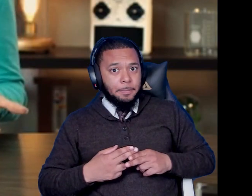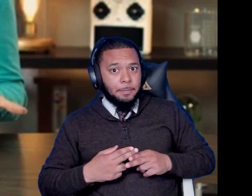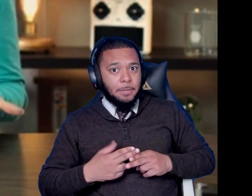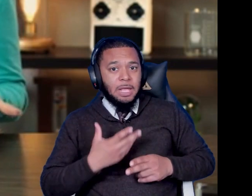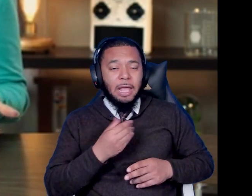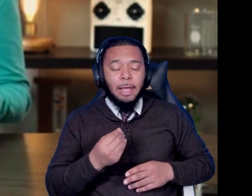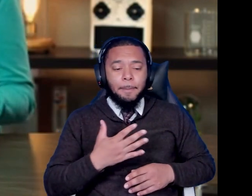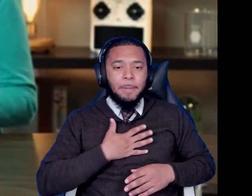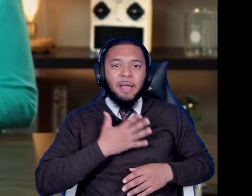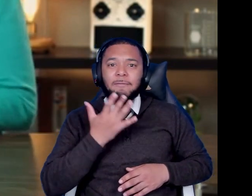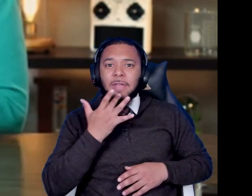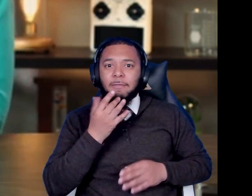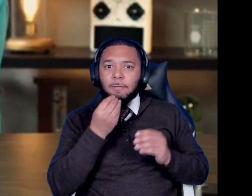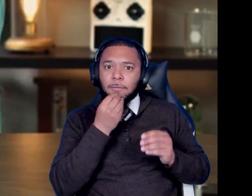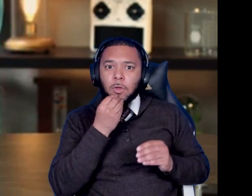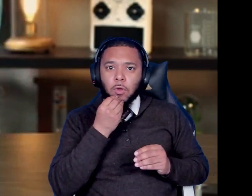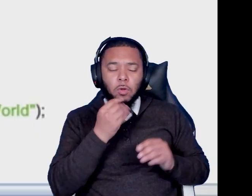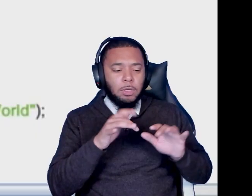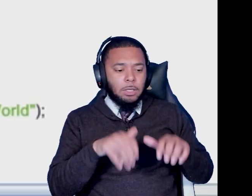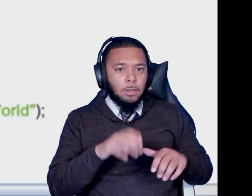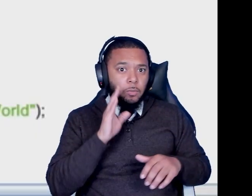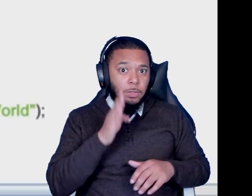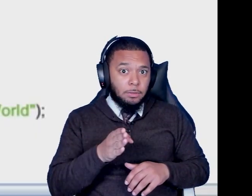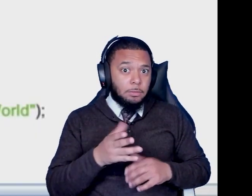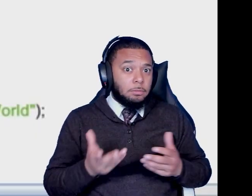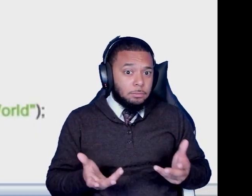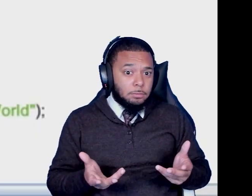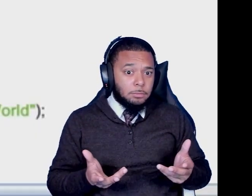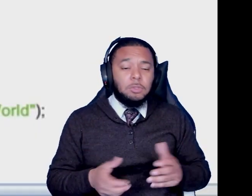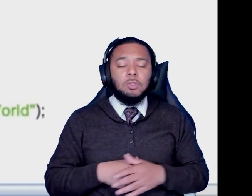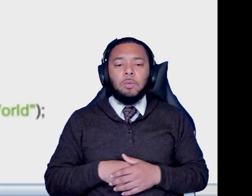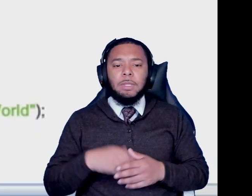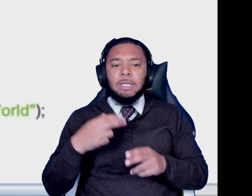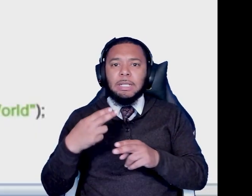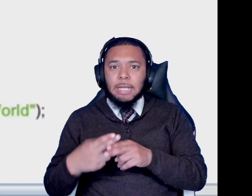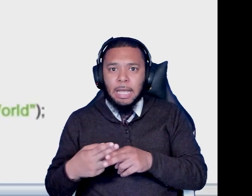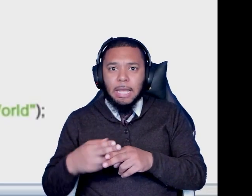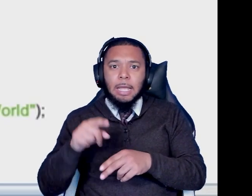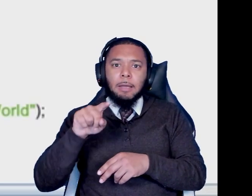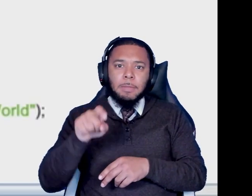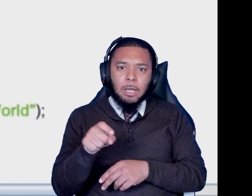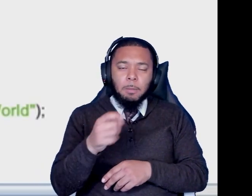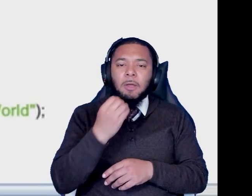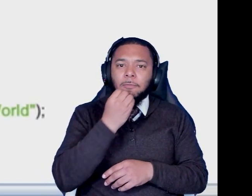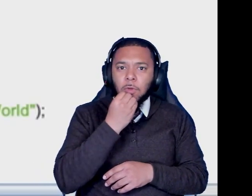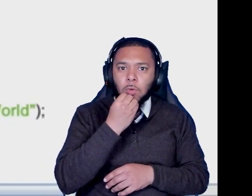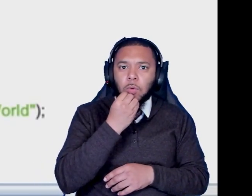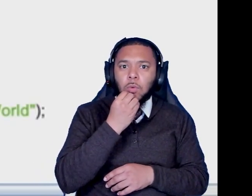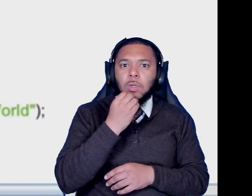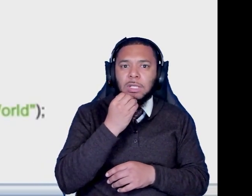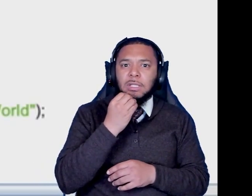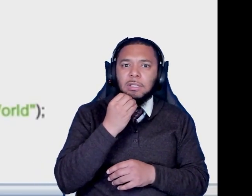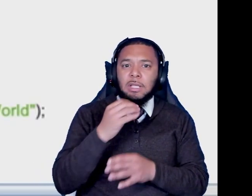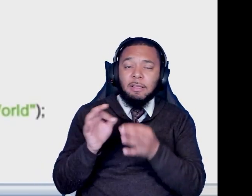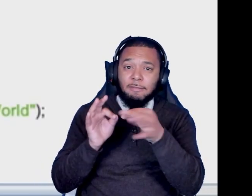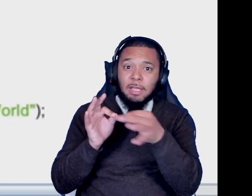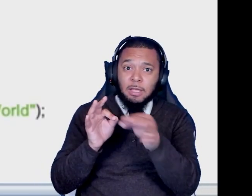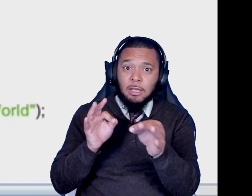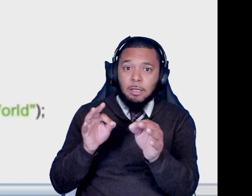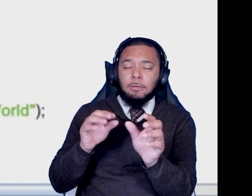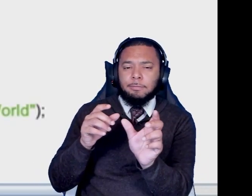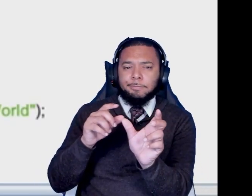favorite food, for example. So I'll have name and food be my two string